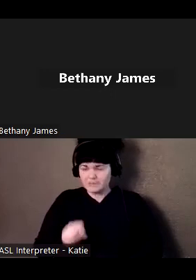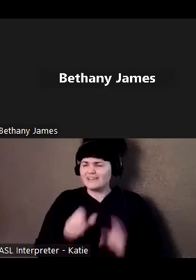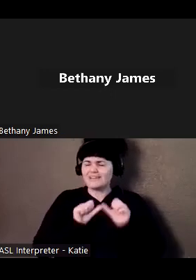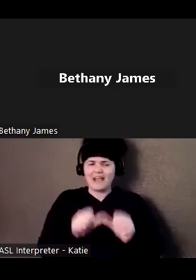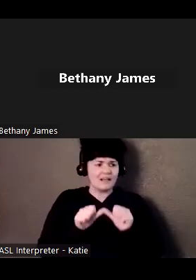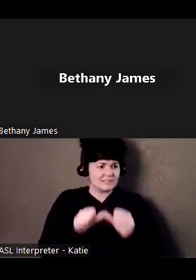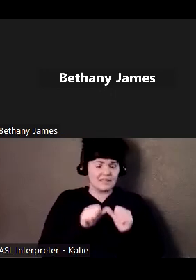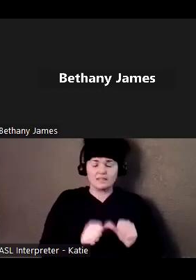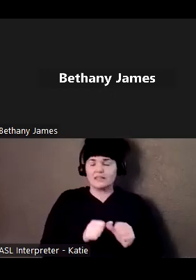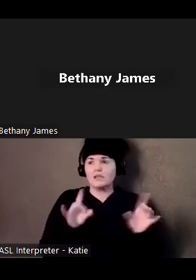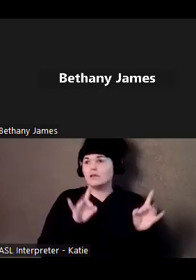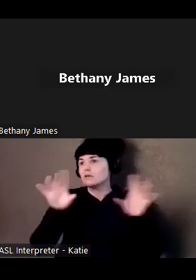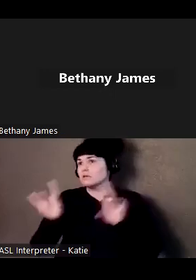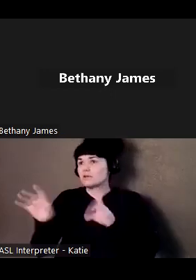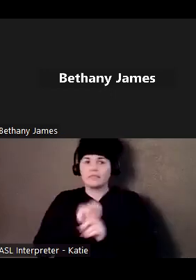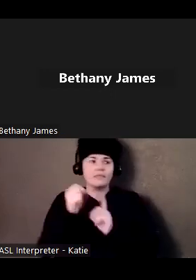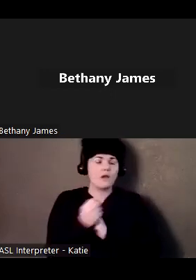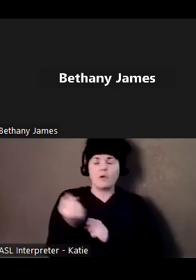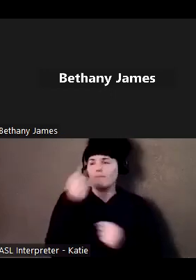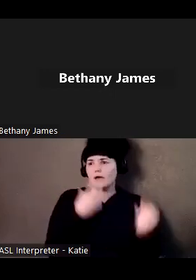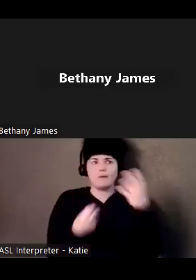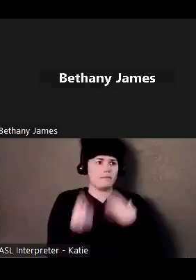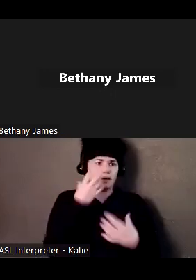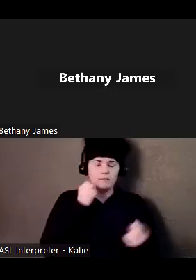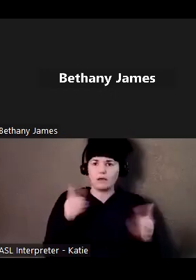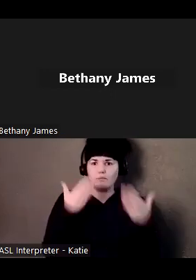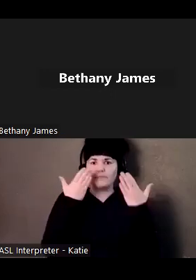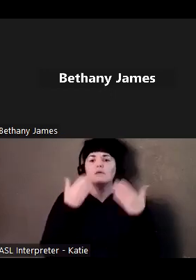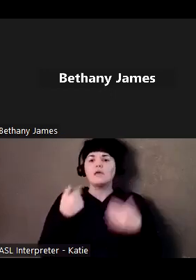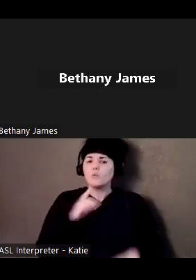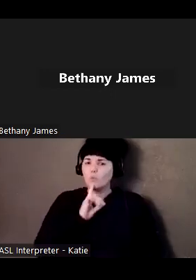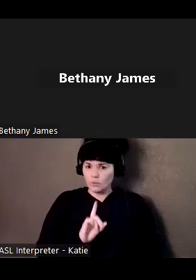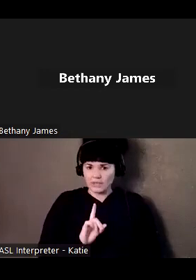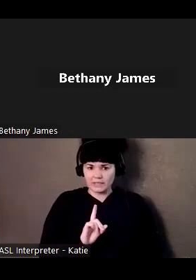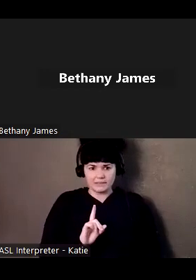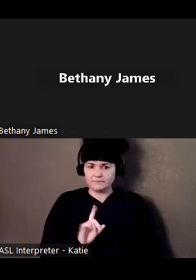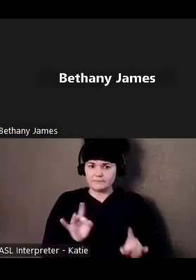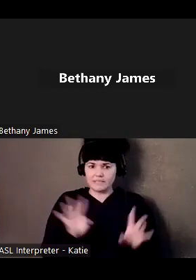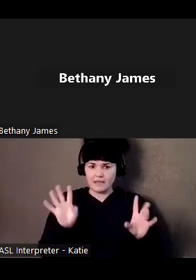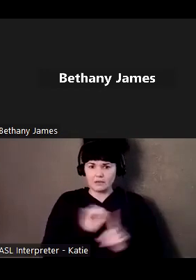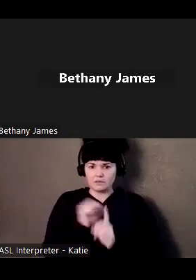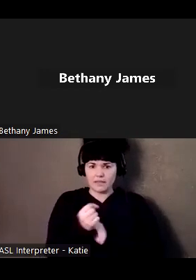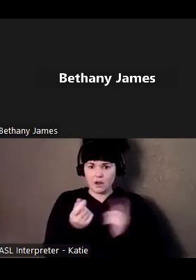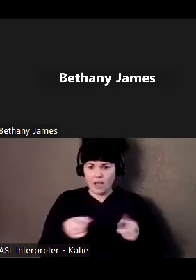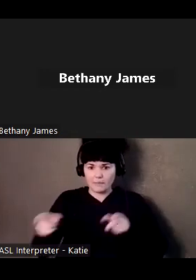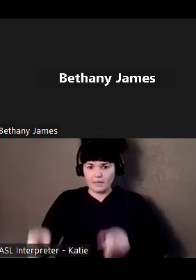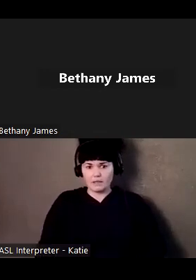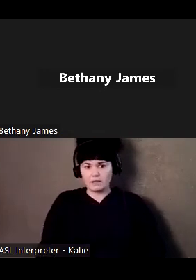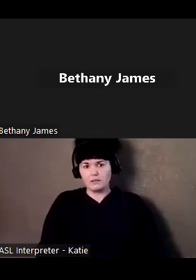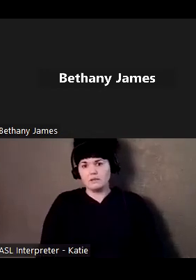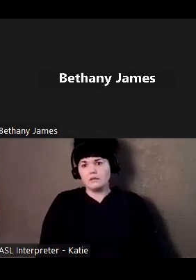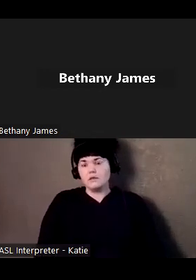with crises and violence and very real terrors that are happening. And so there seems to